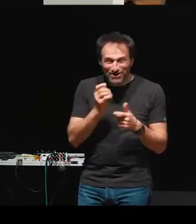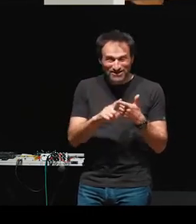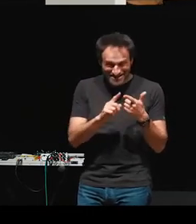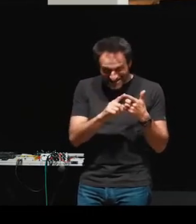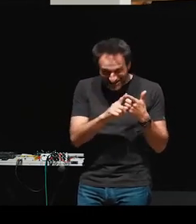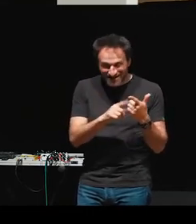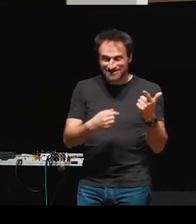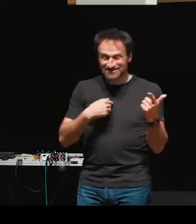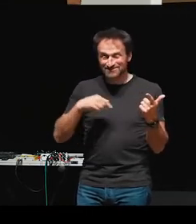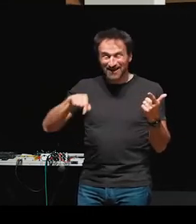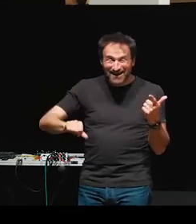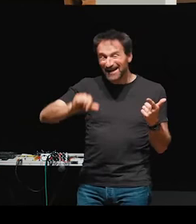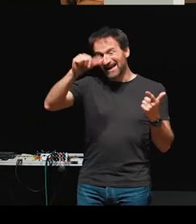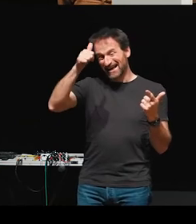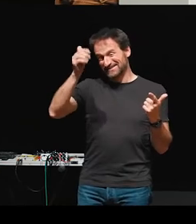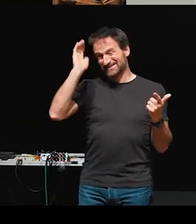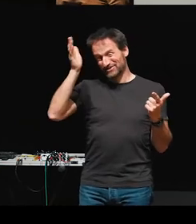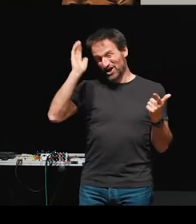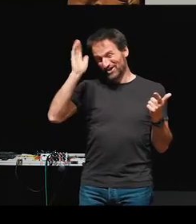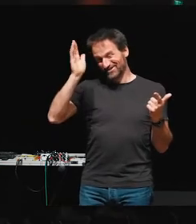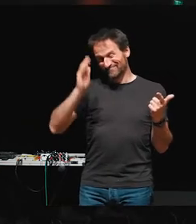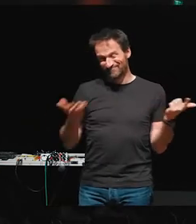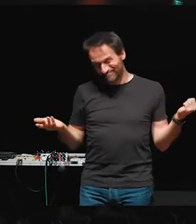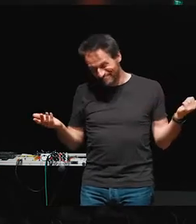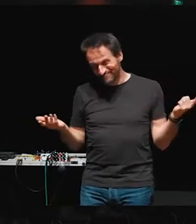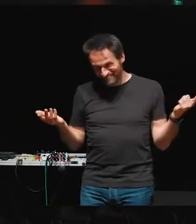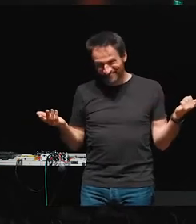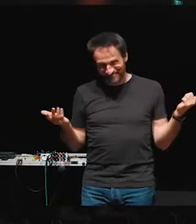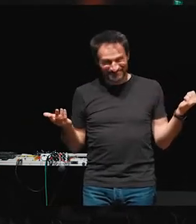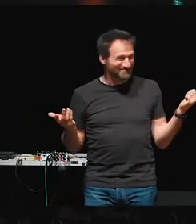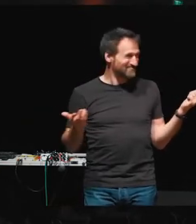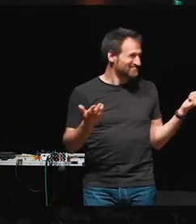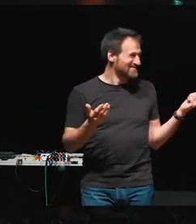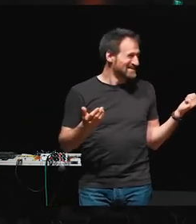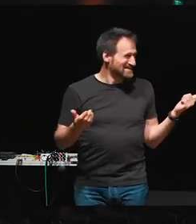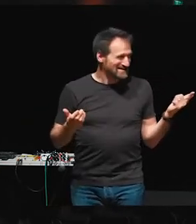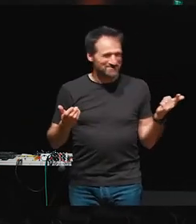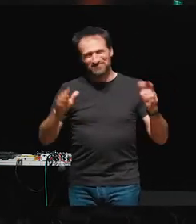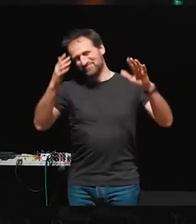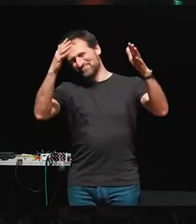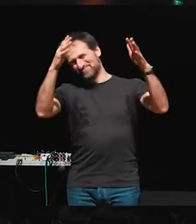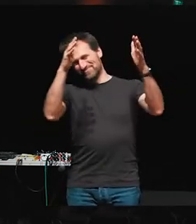my first talk. So you have to thank you.